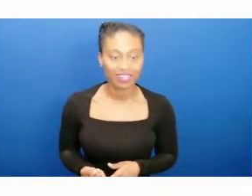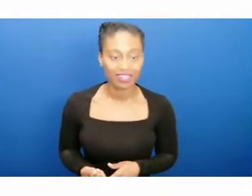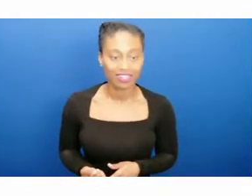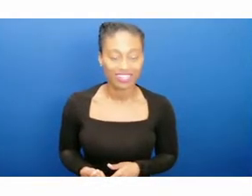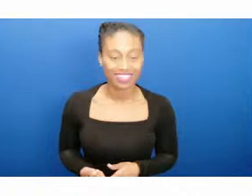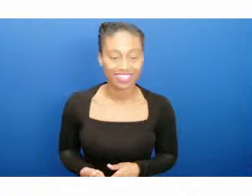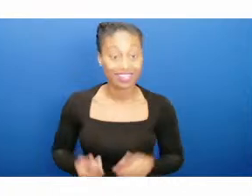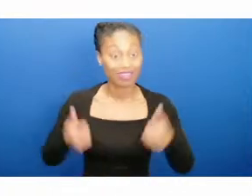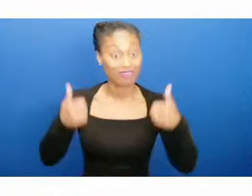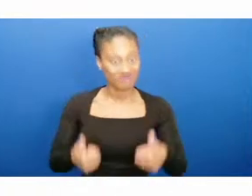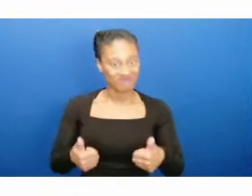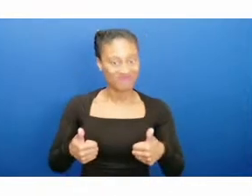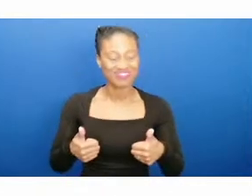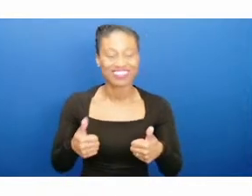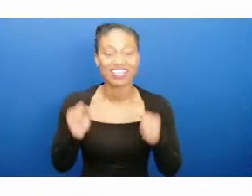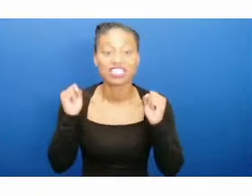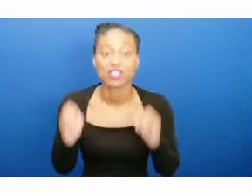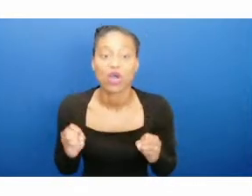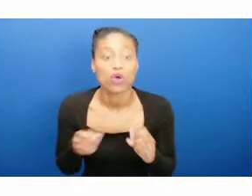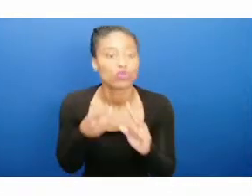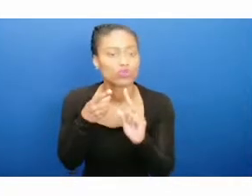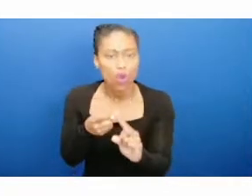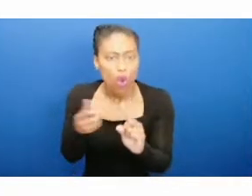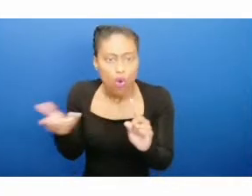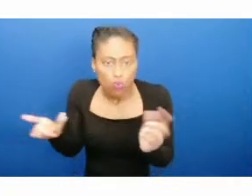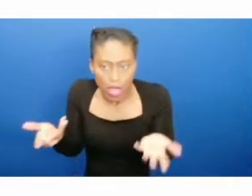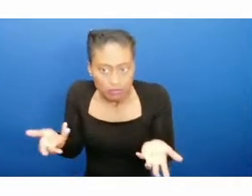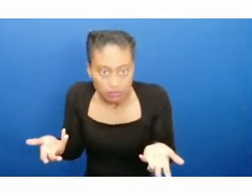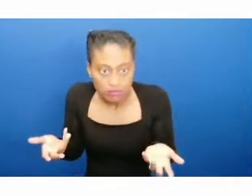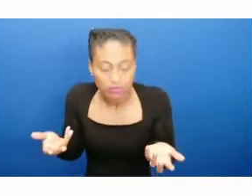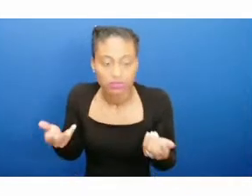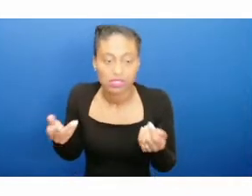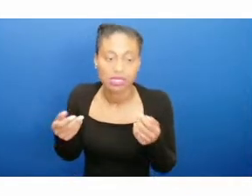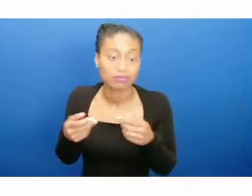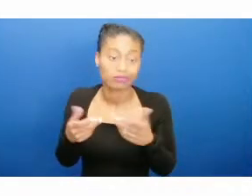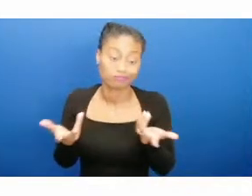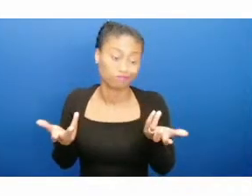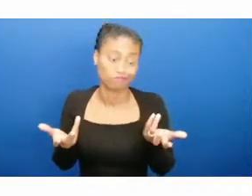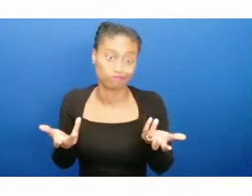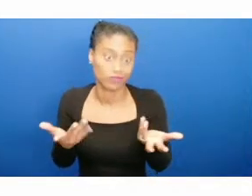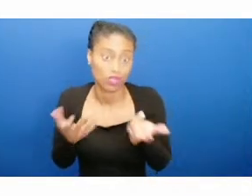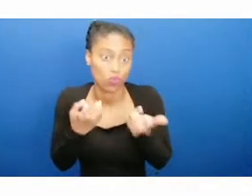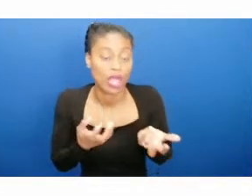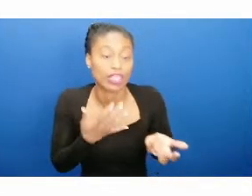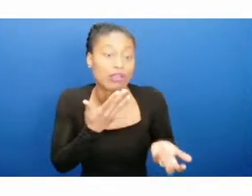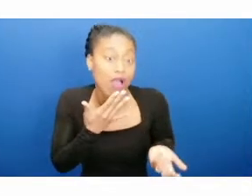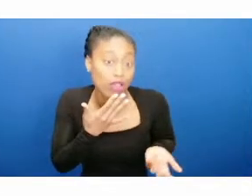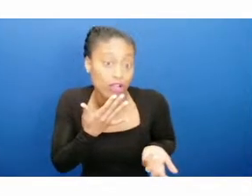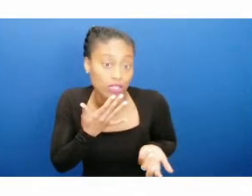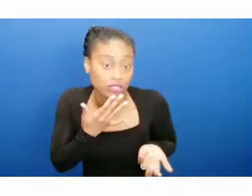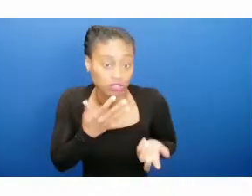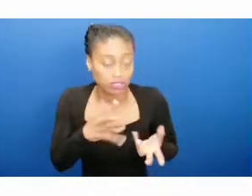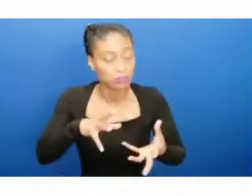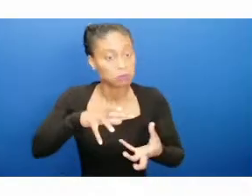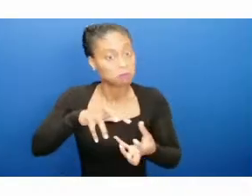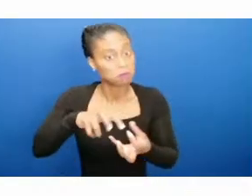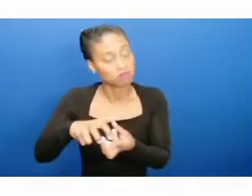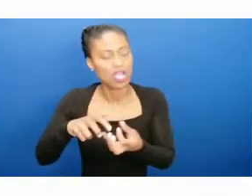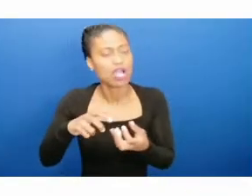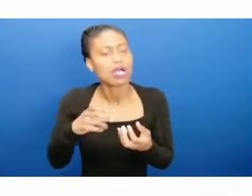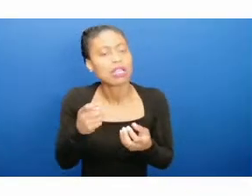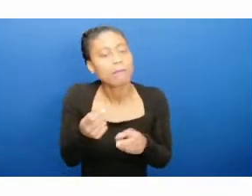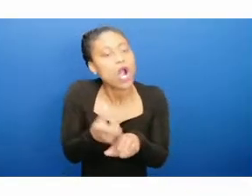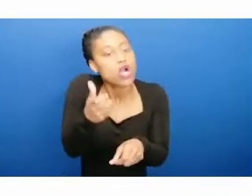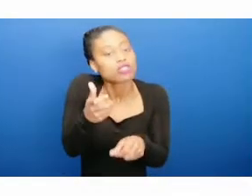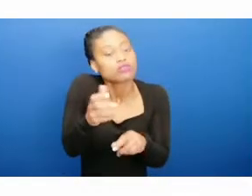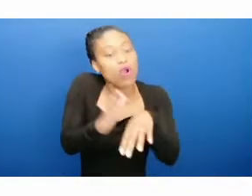All right, so the goal here is simply to get a nice golden crisp on the tacos and help